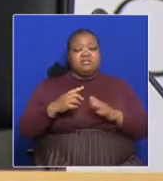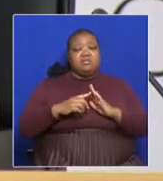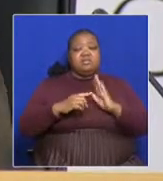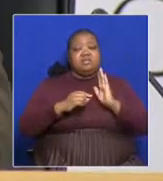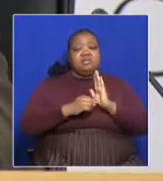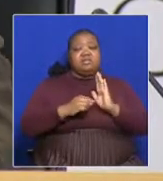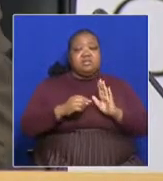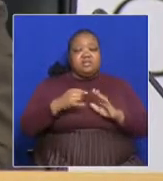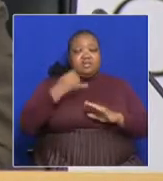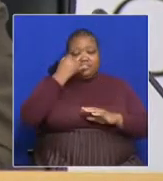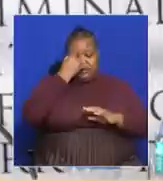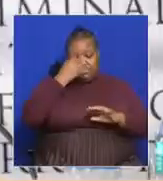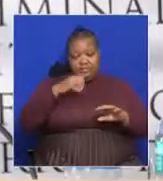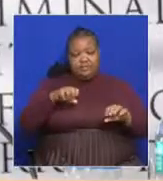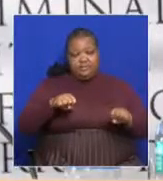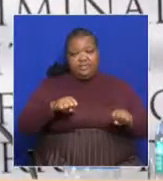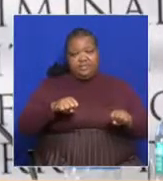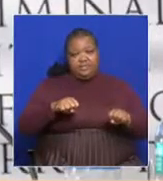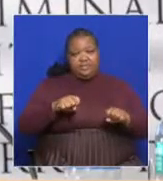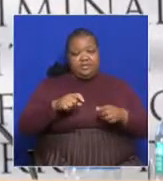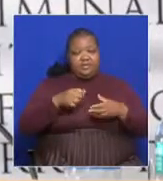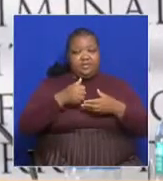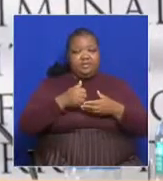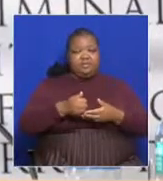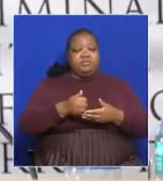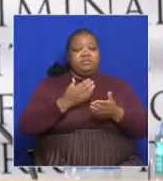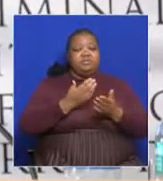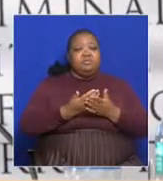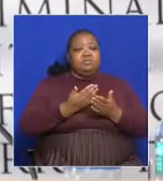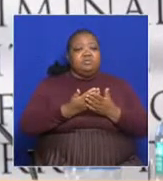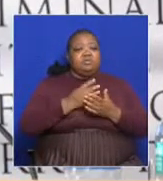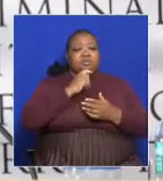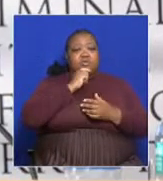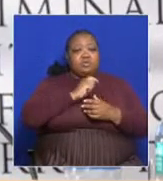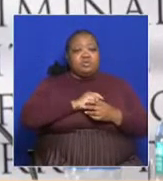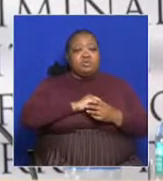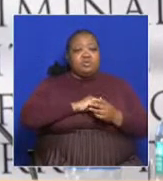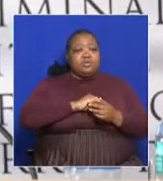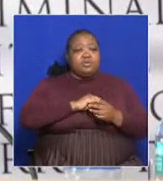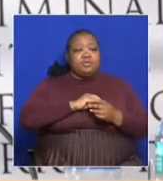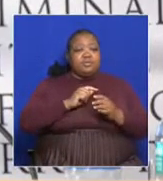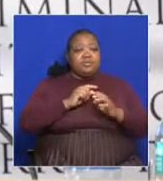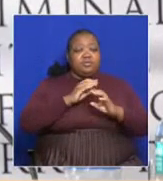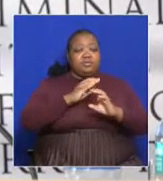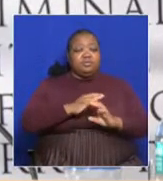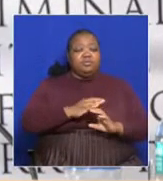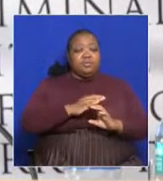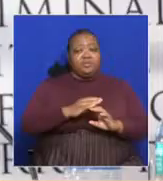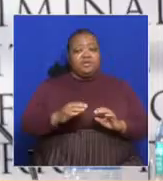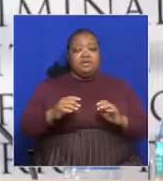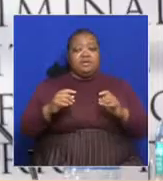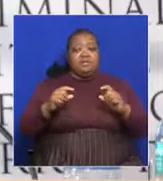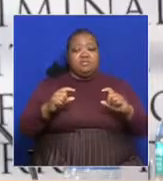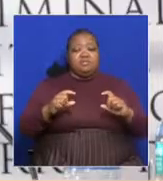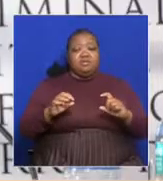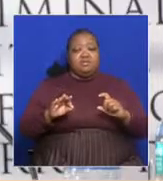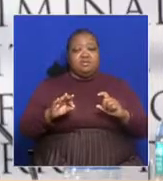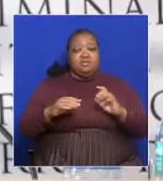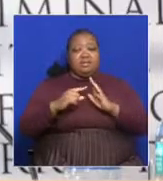I assist you, because in truth, I just made you zero in on paragraph 3 because I was interested in the date. Yes.